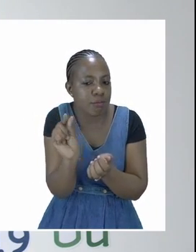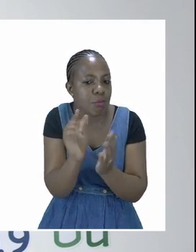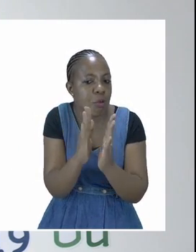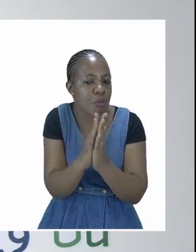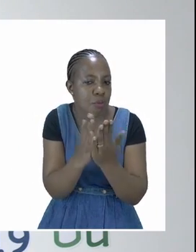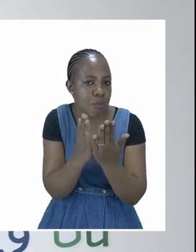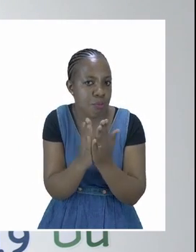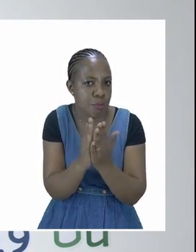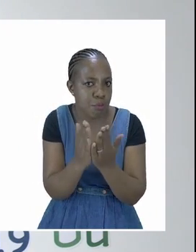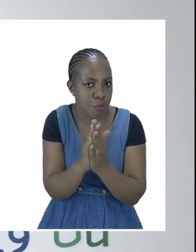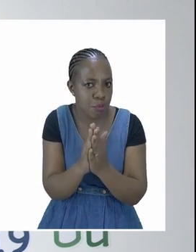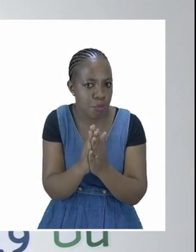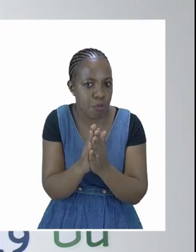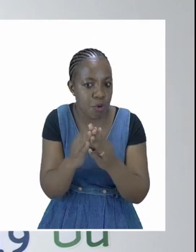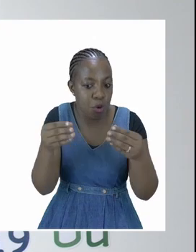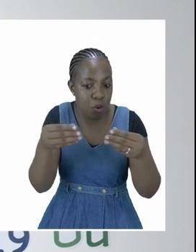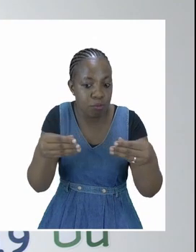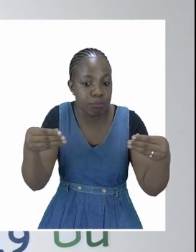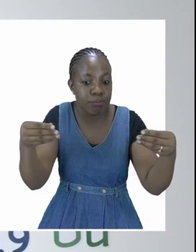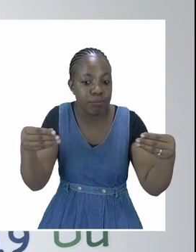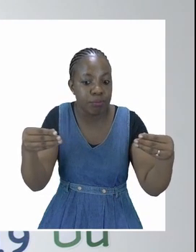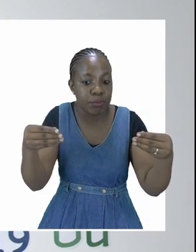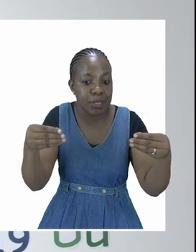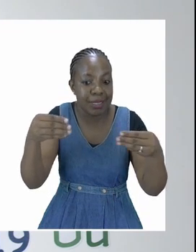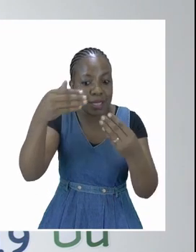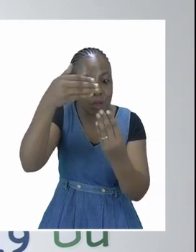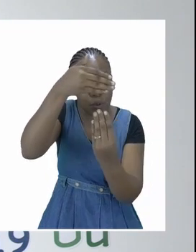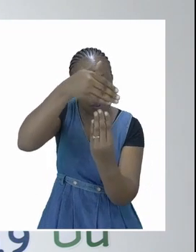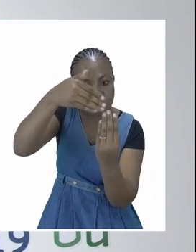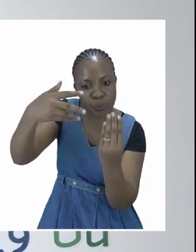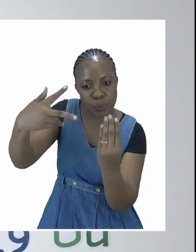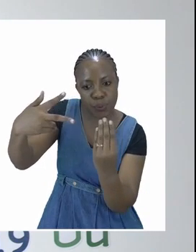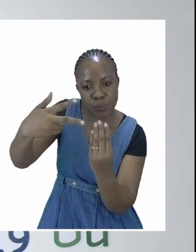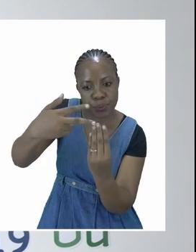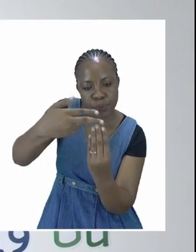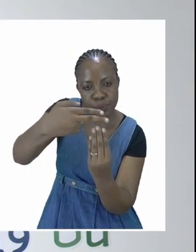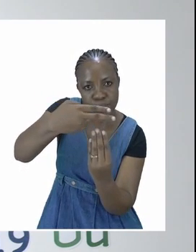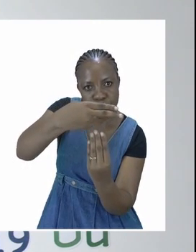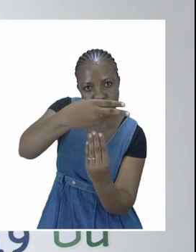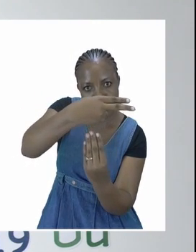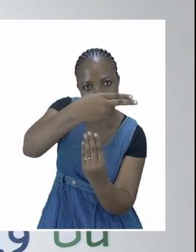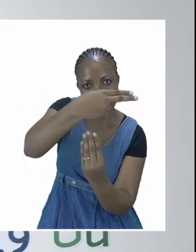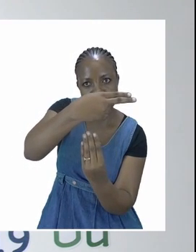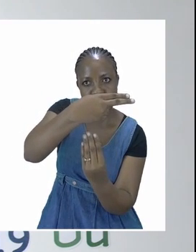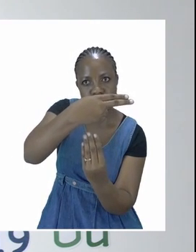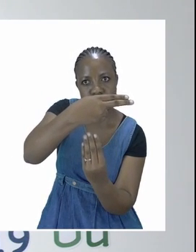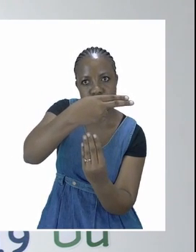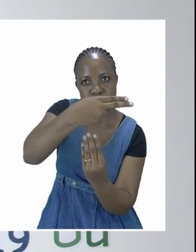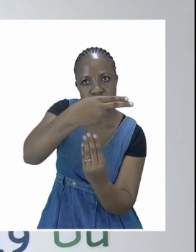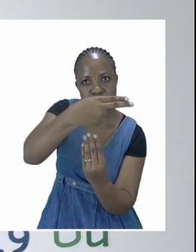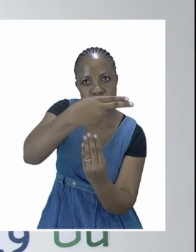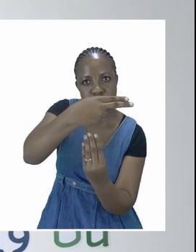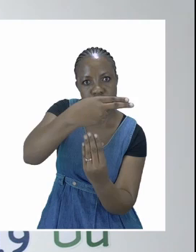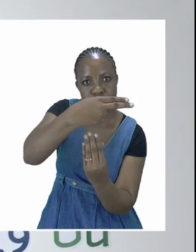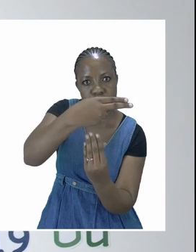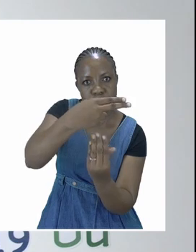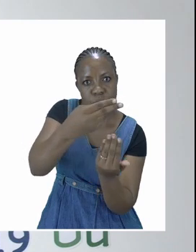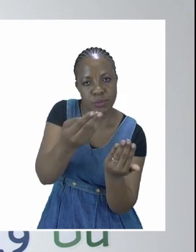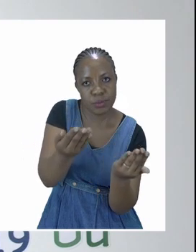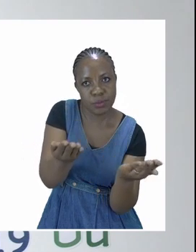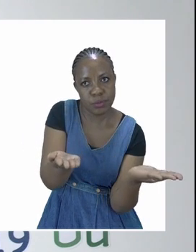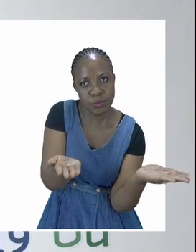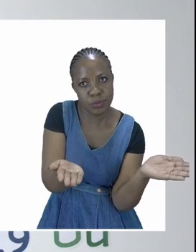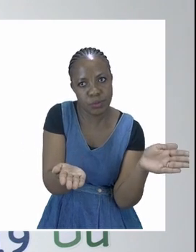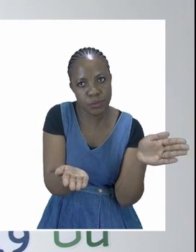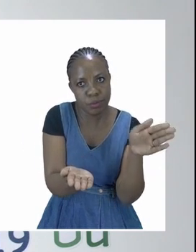booklet. Please cut the top of the lesson booklet with a pair of scissors and fold